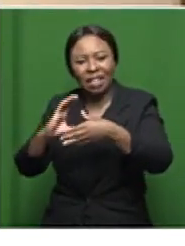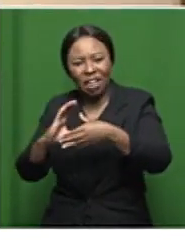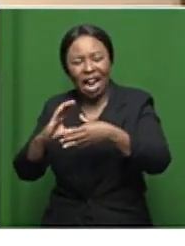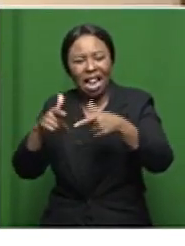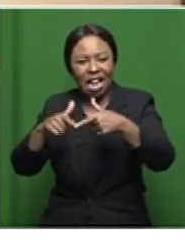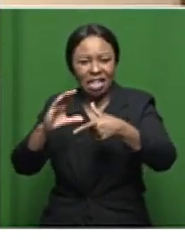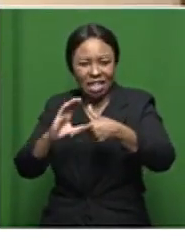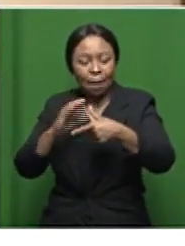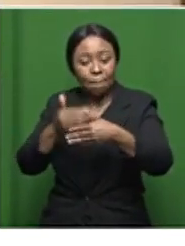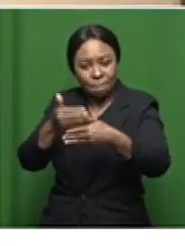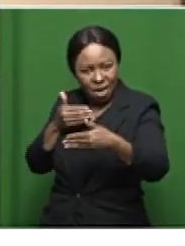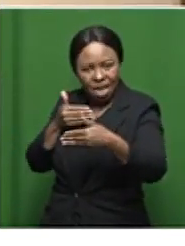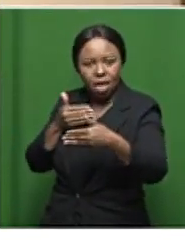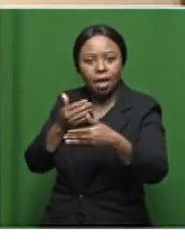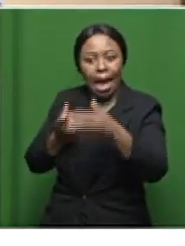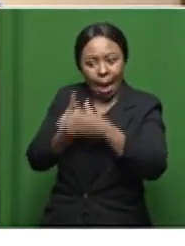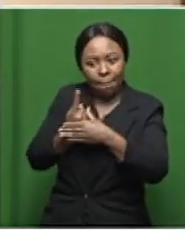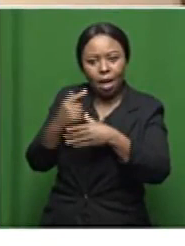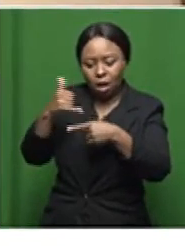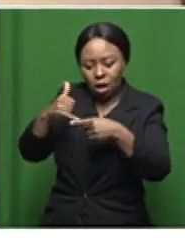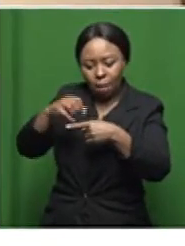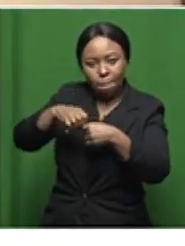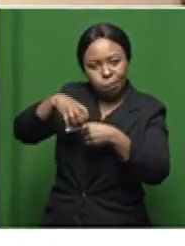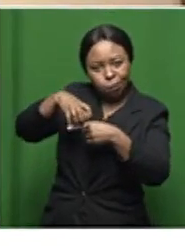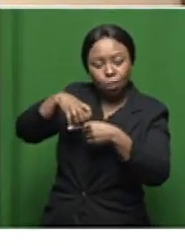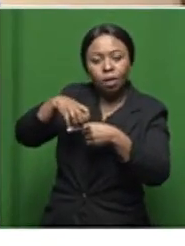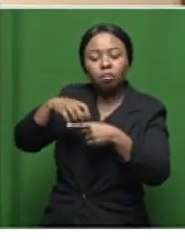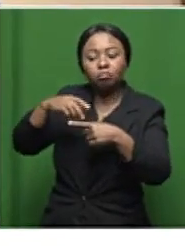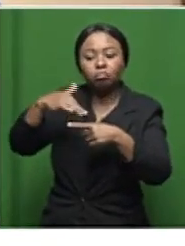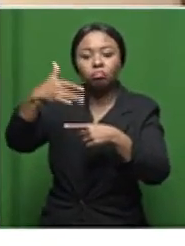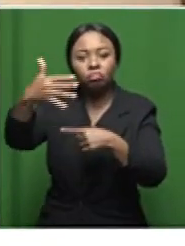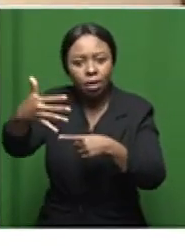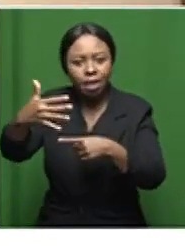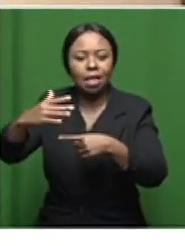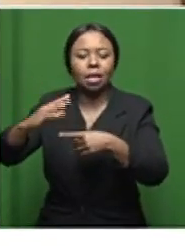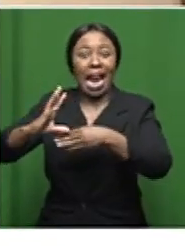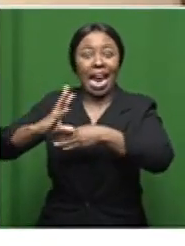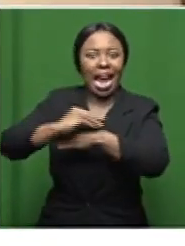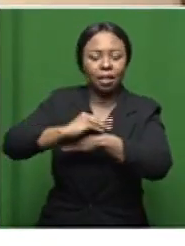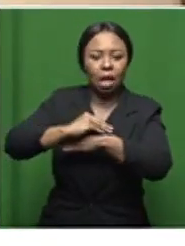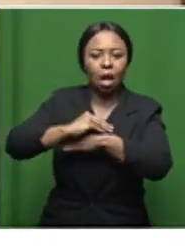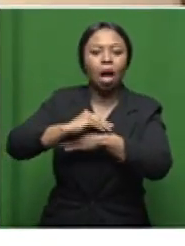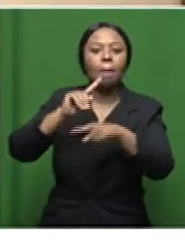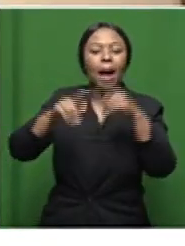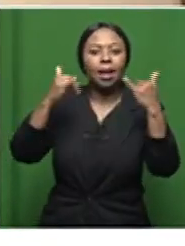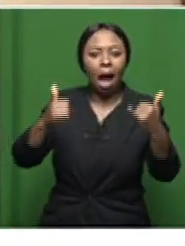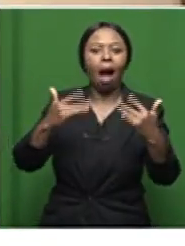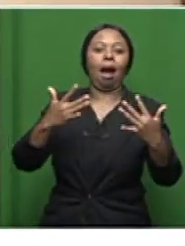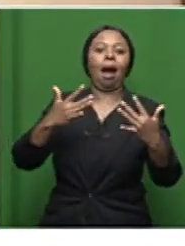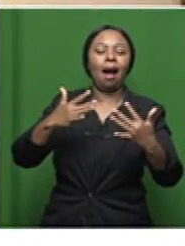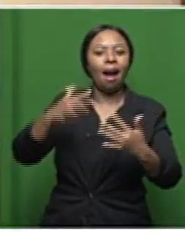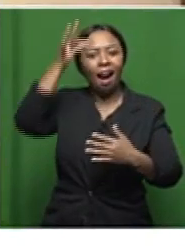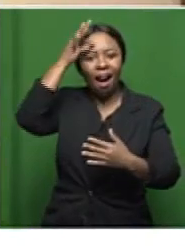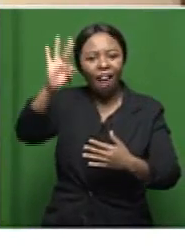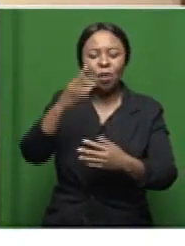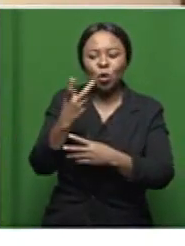pre-cervical malignancy lesions to cancer. So Now, the government has actually in 2014